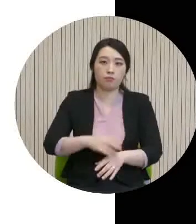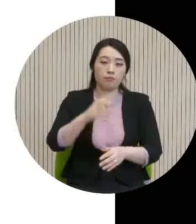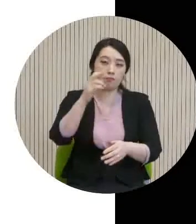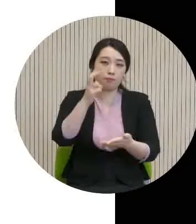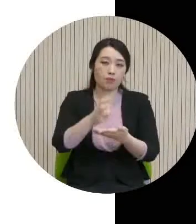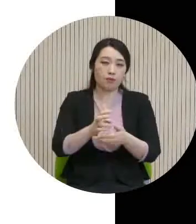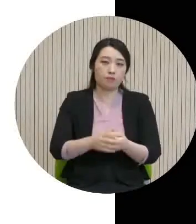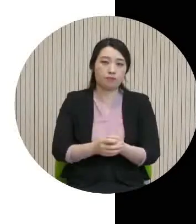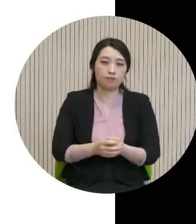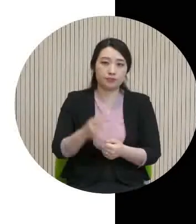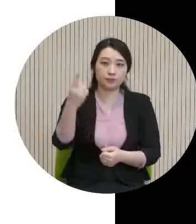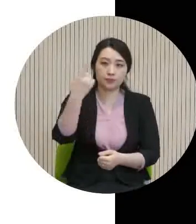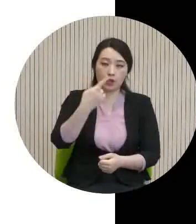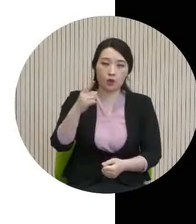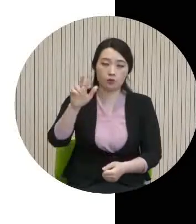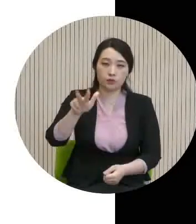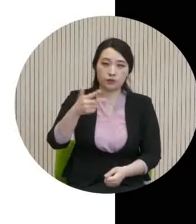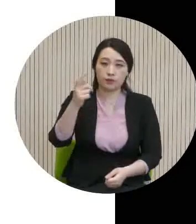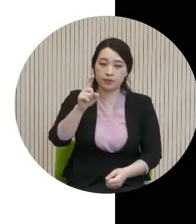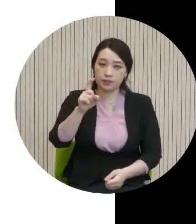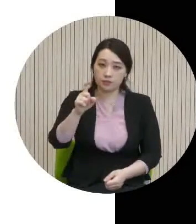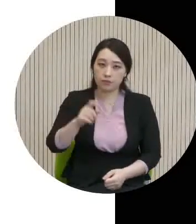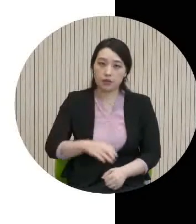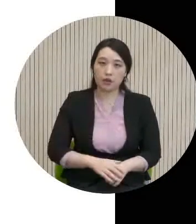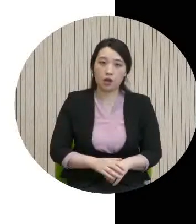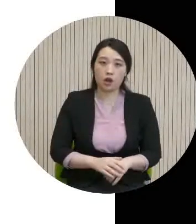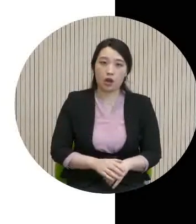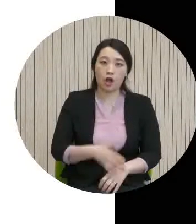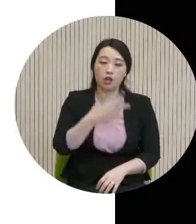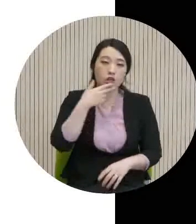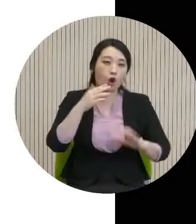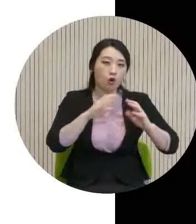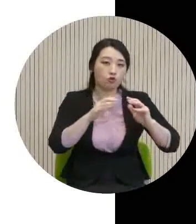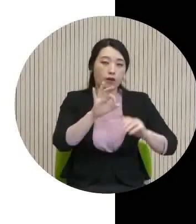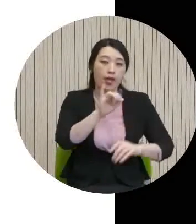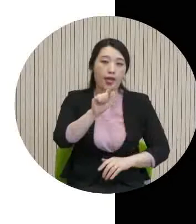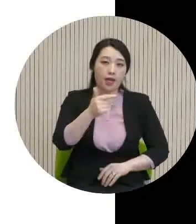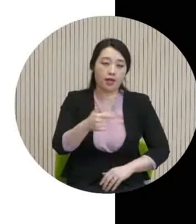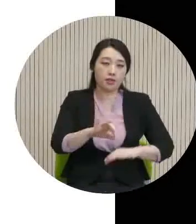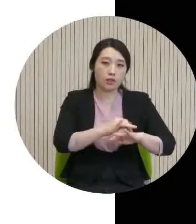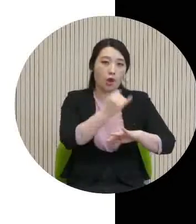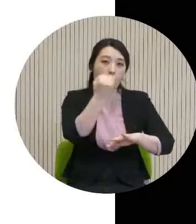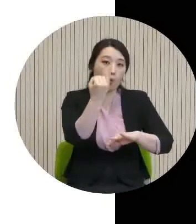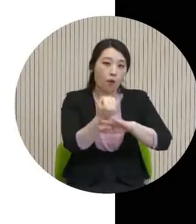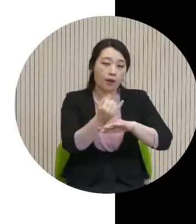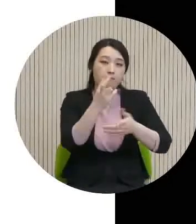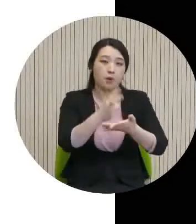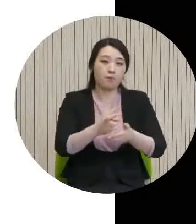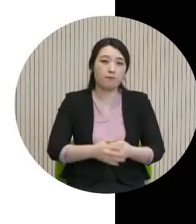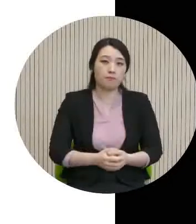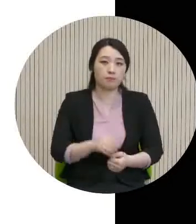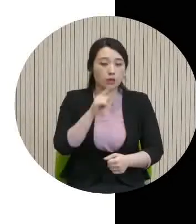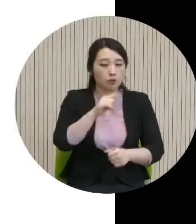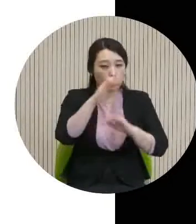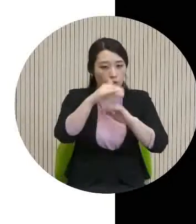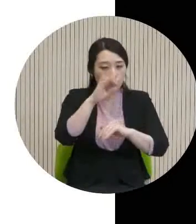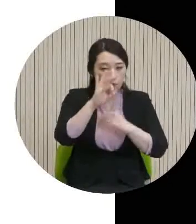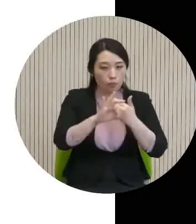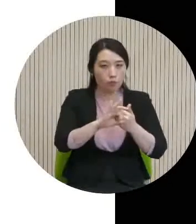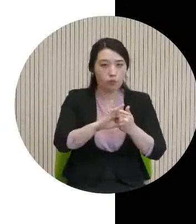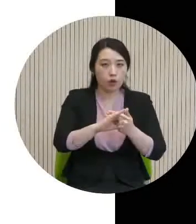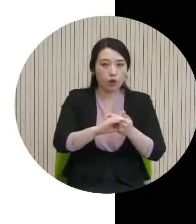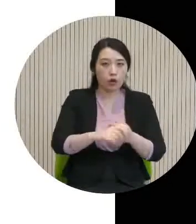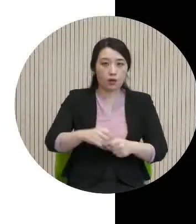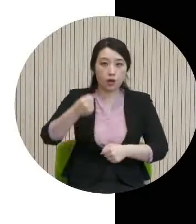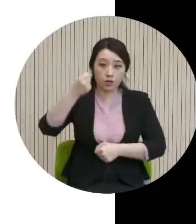1710. Notice that it does not begin by talking about printers, booksellers. It begins by